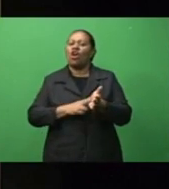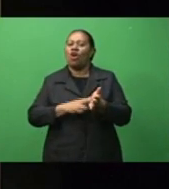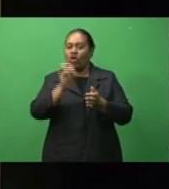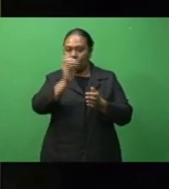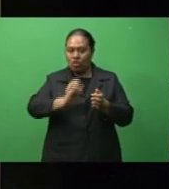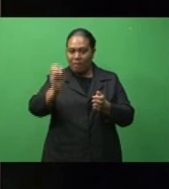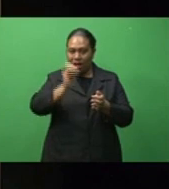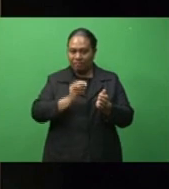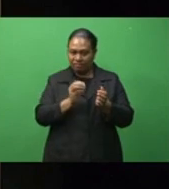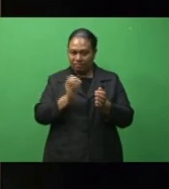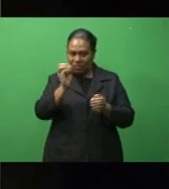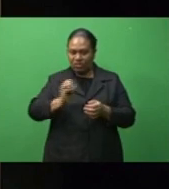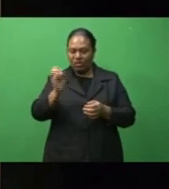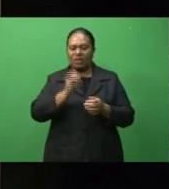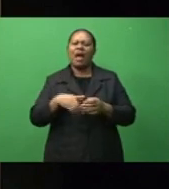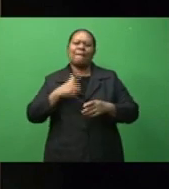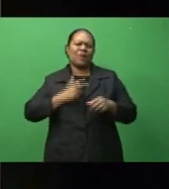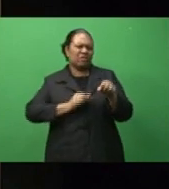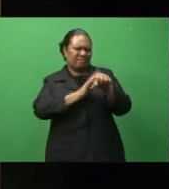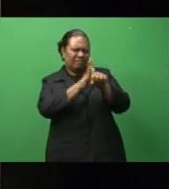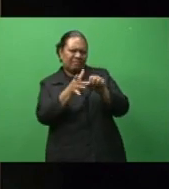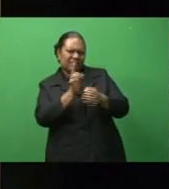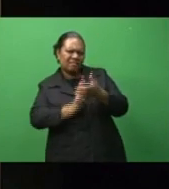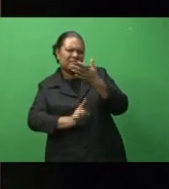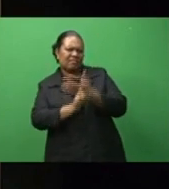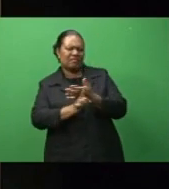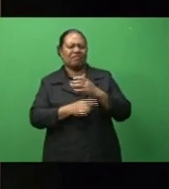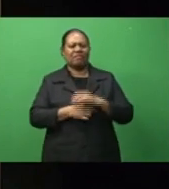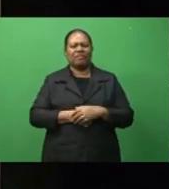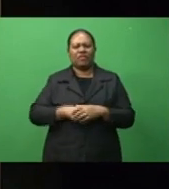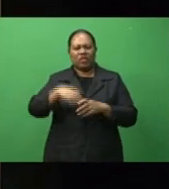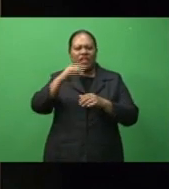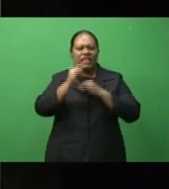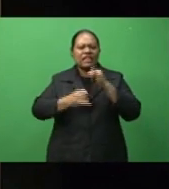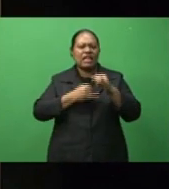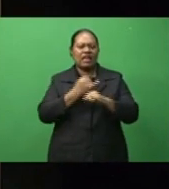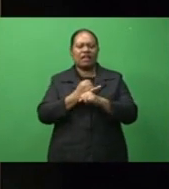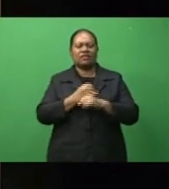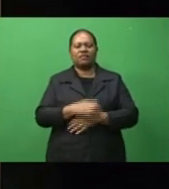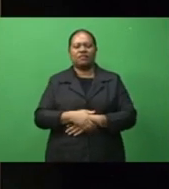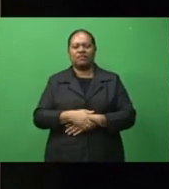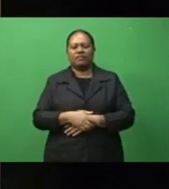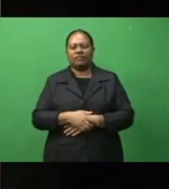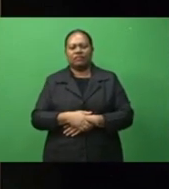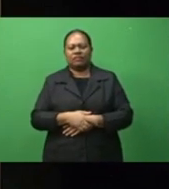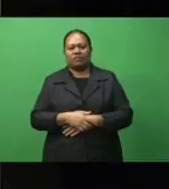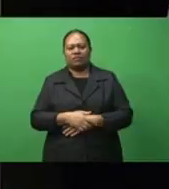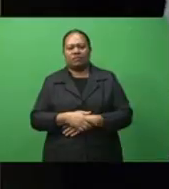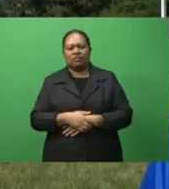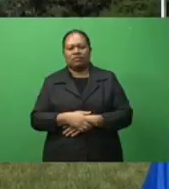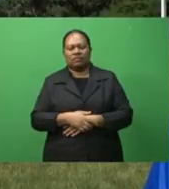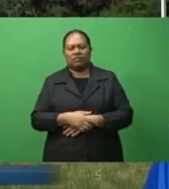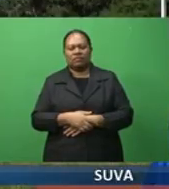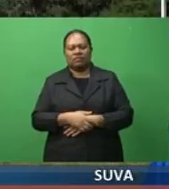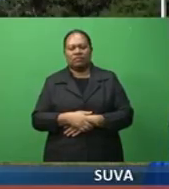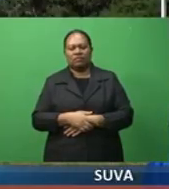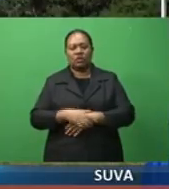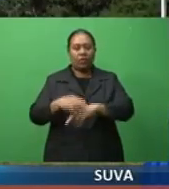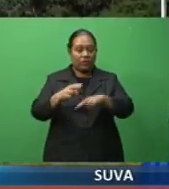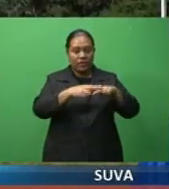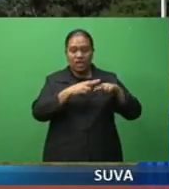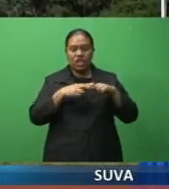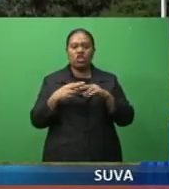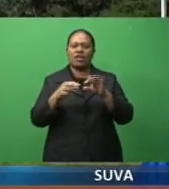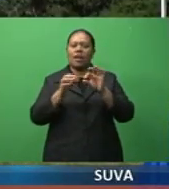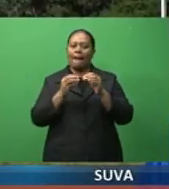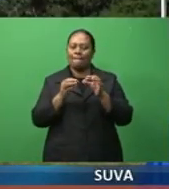the ongoing pandemic casting a cloud of doubt over upcoming internationals. Tale Materakula has more. Fiji Mbati head